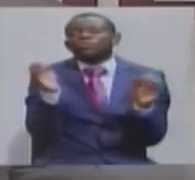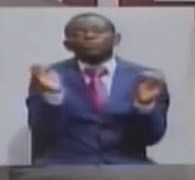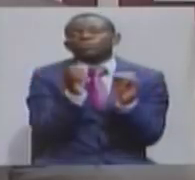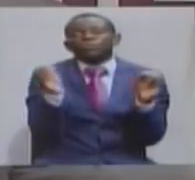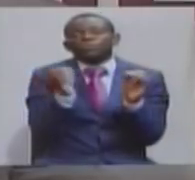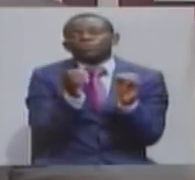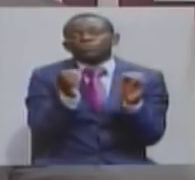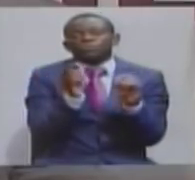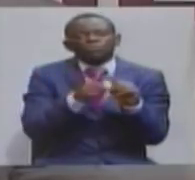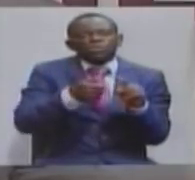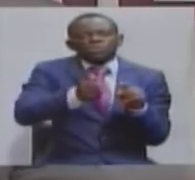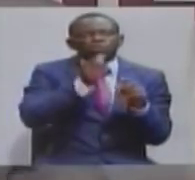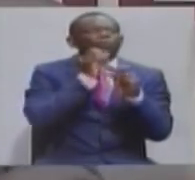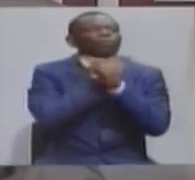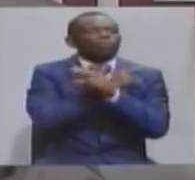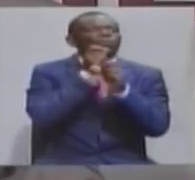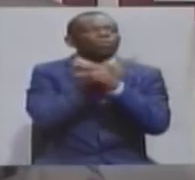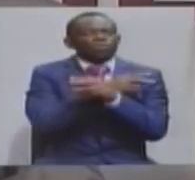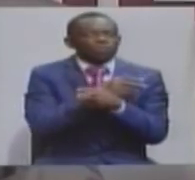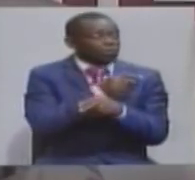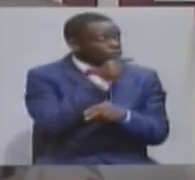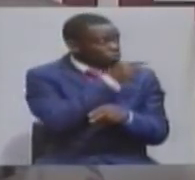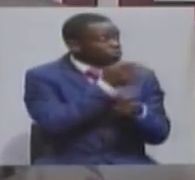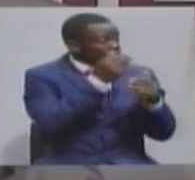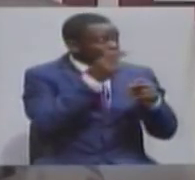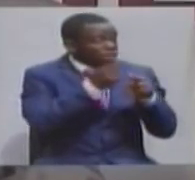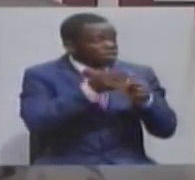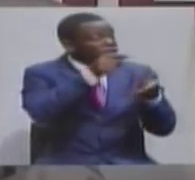If you allow me to, I'm afraid I will.